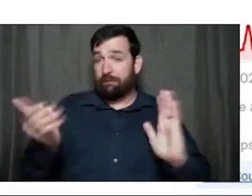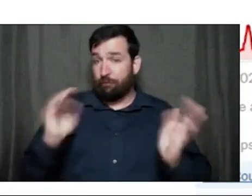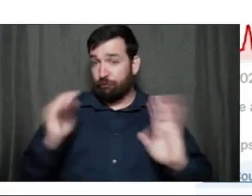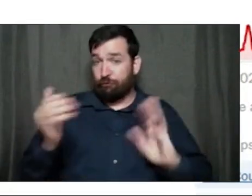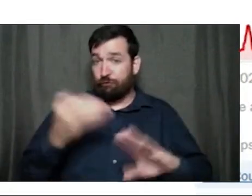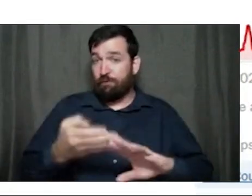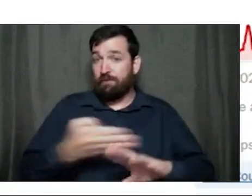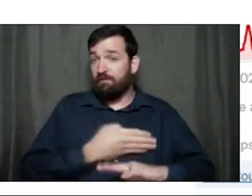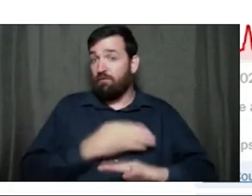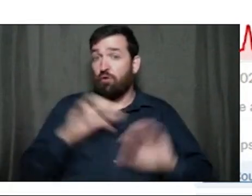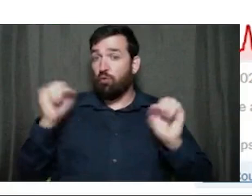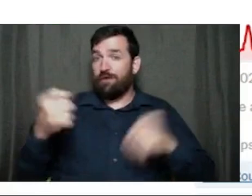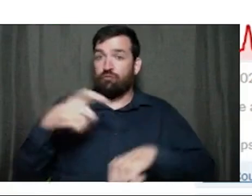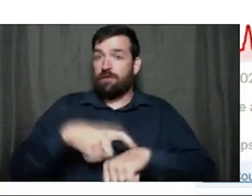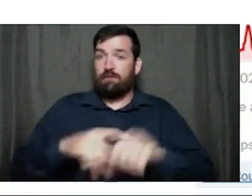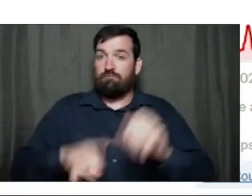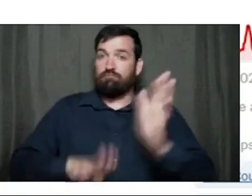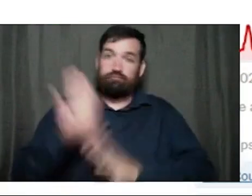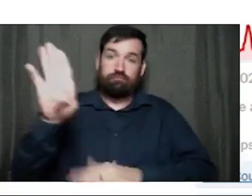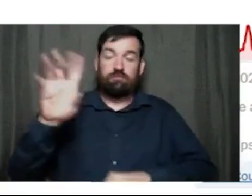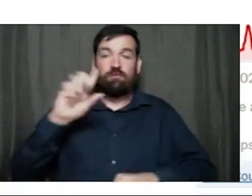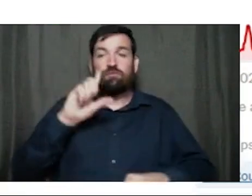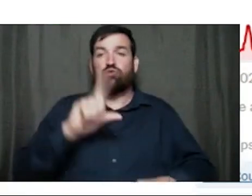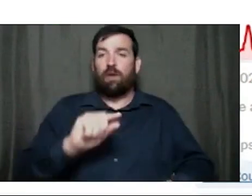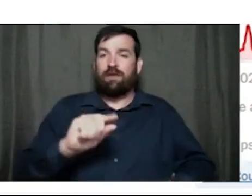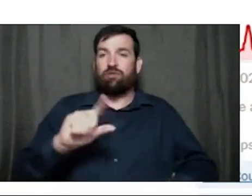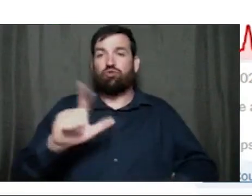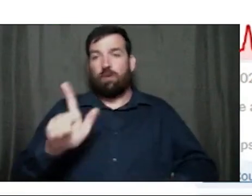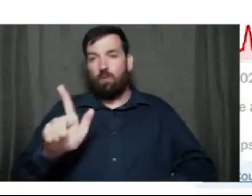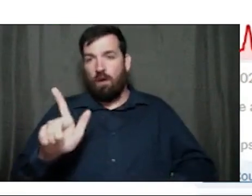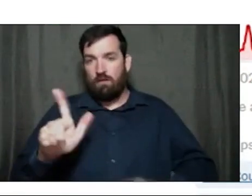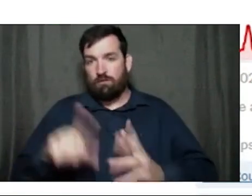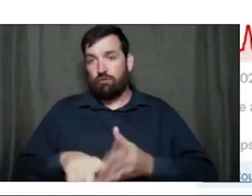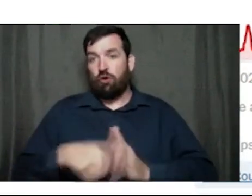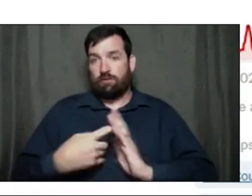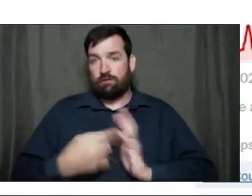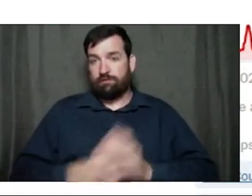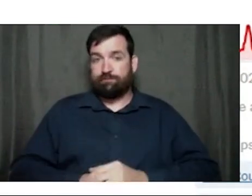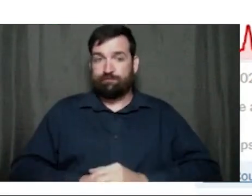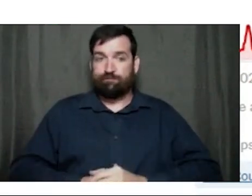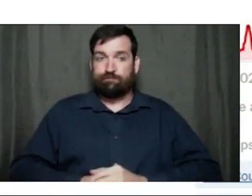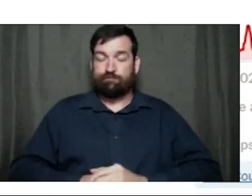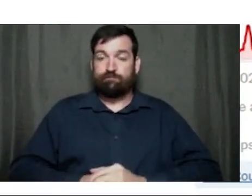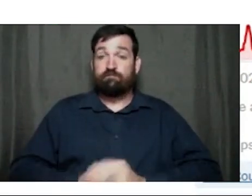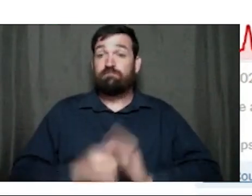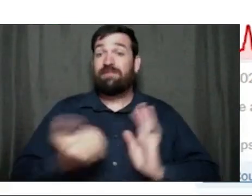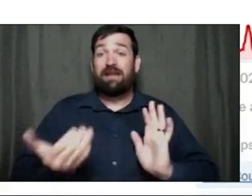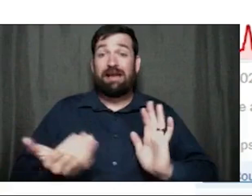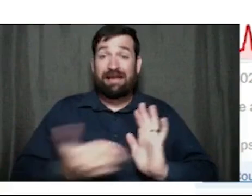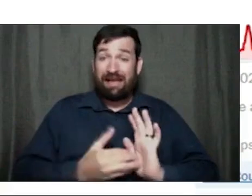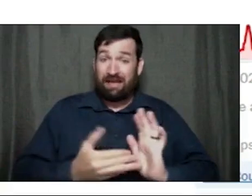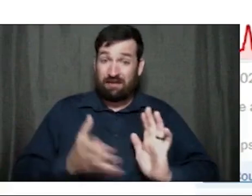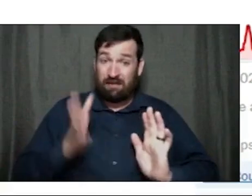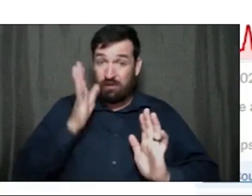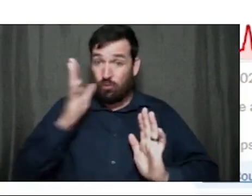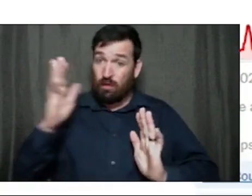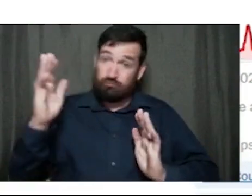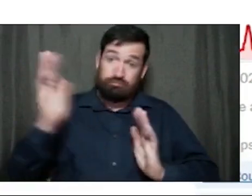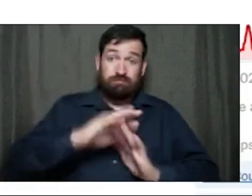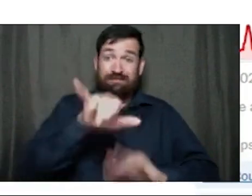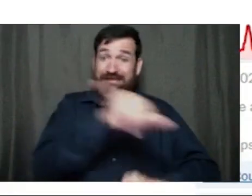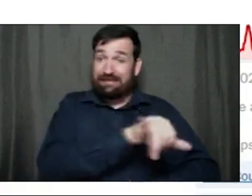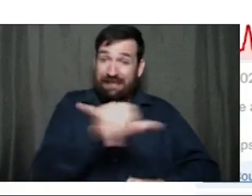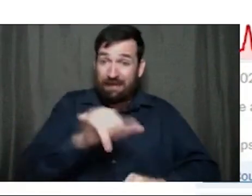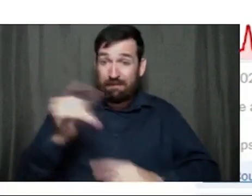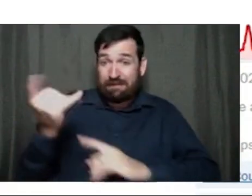of 2020-2021 began. The question remains, is this going to go as high as the last time? Hopefully not,